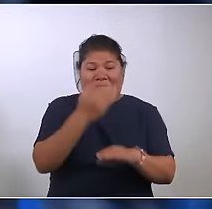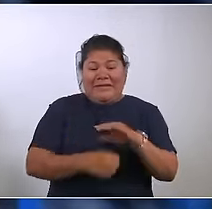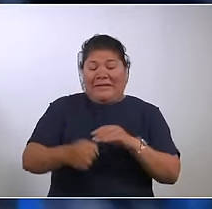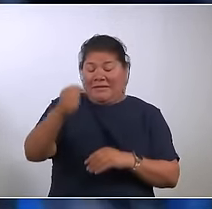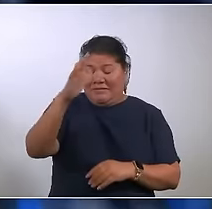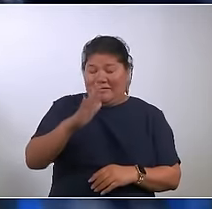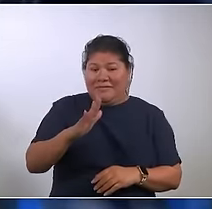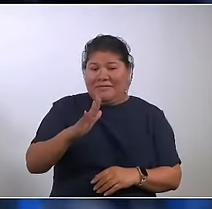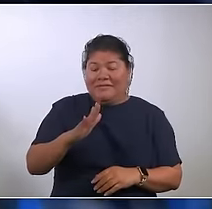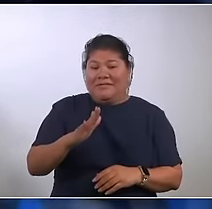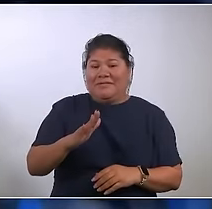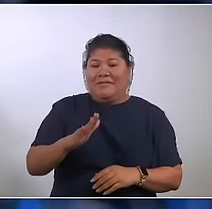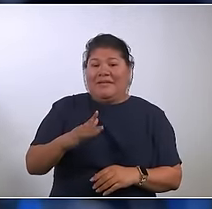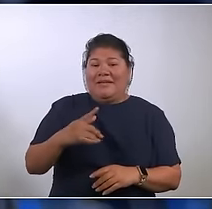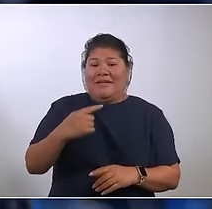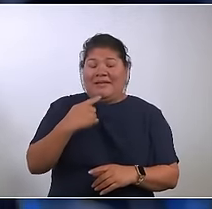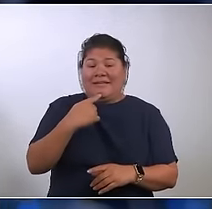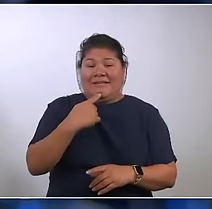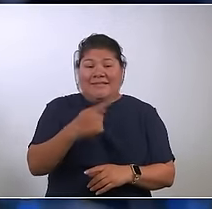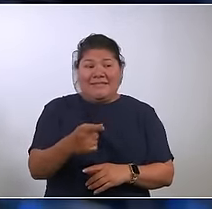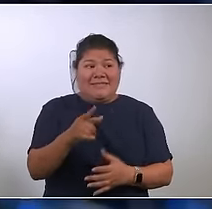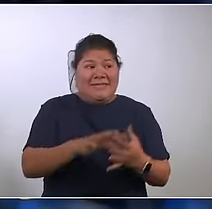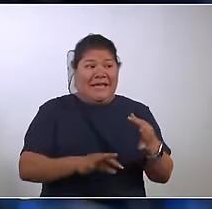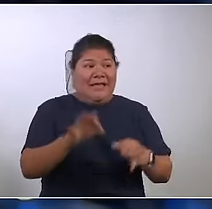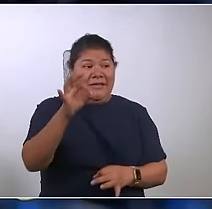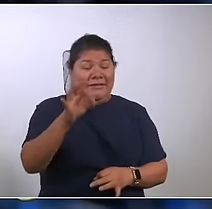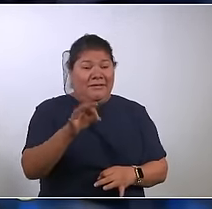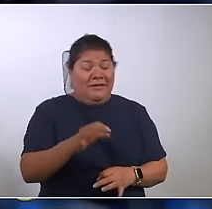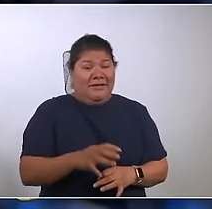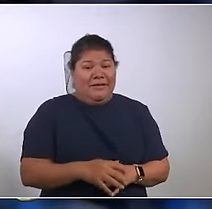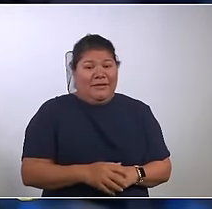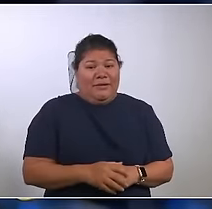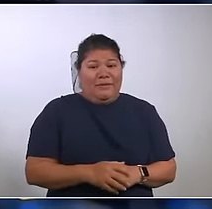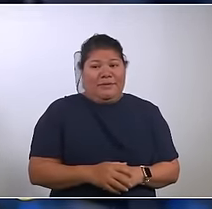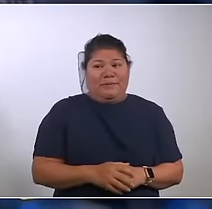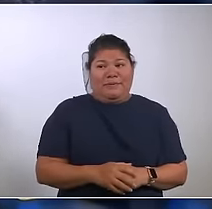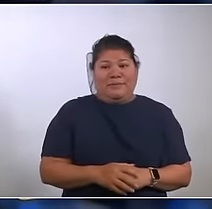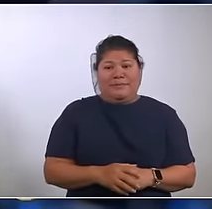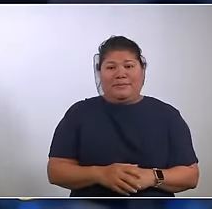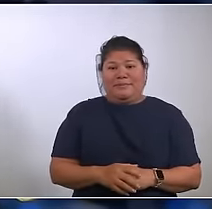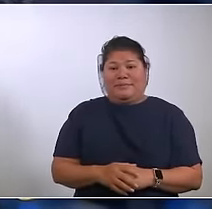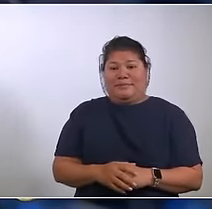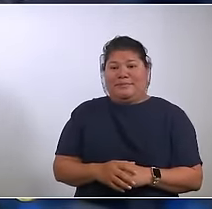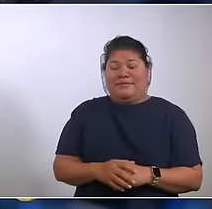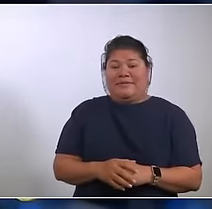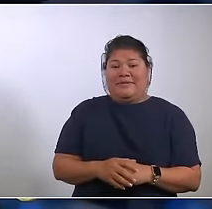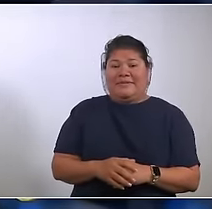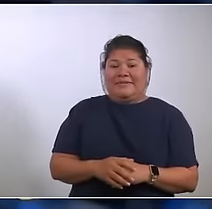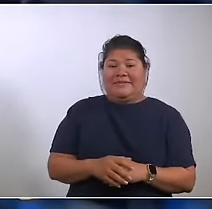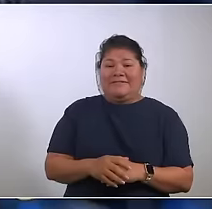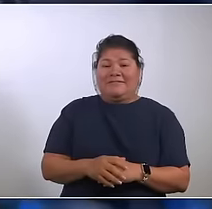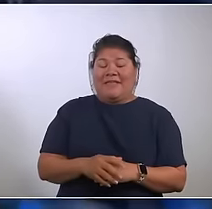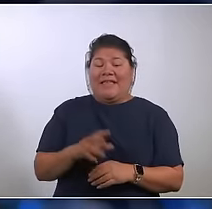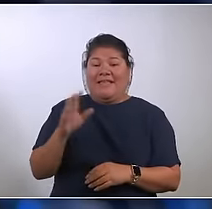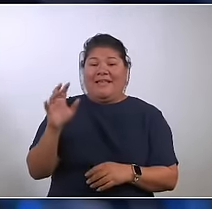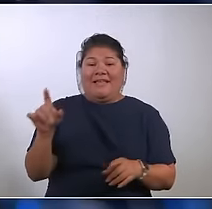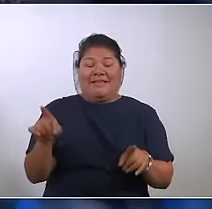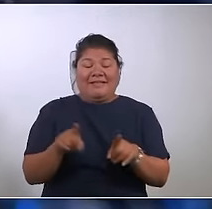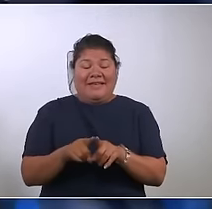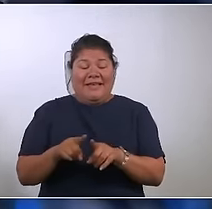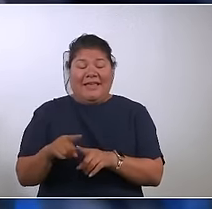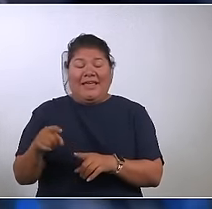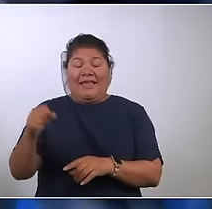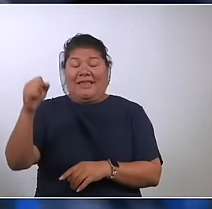hombre. Prophesy, son of man. Y di al espíritu. And tell the spirit. Así ha dicho Jehová